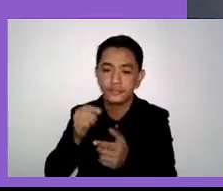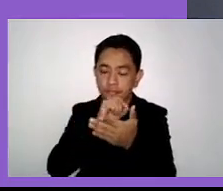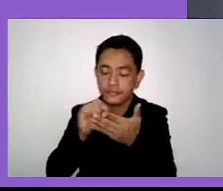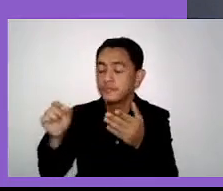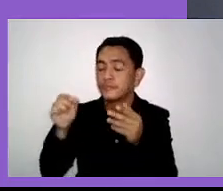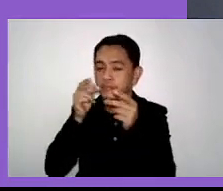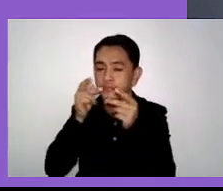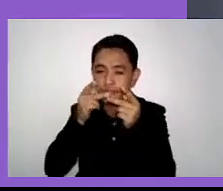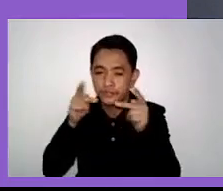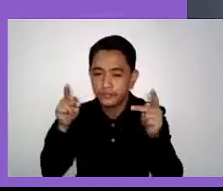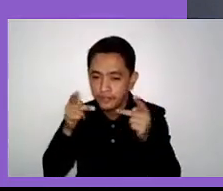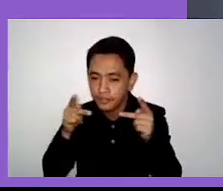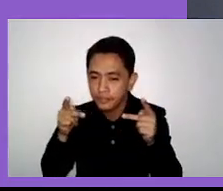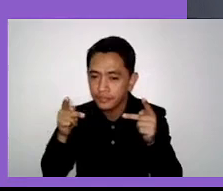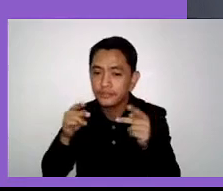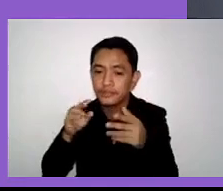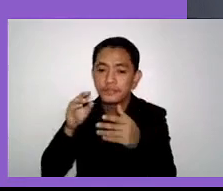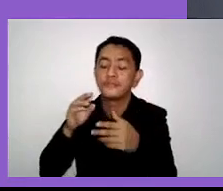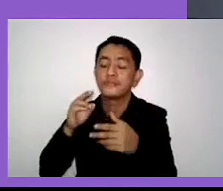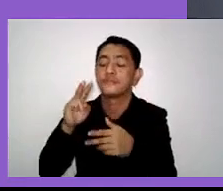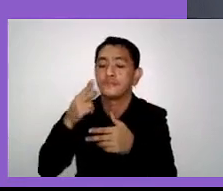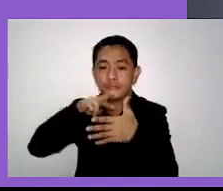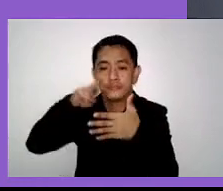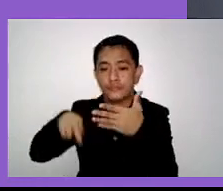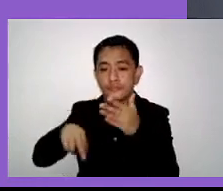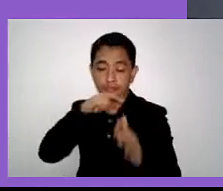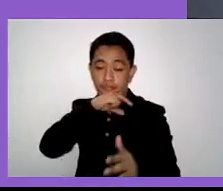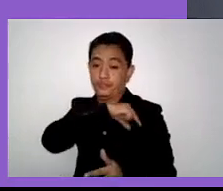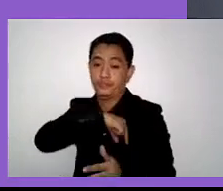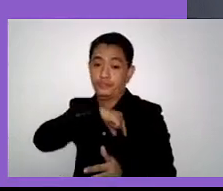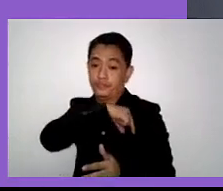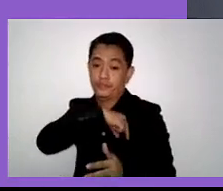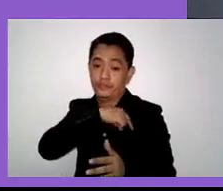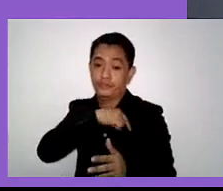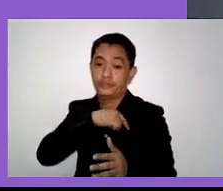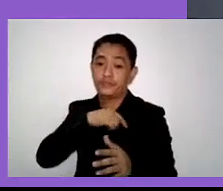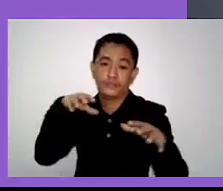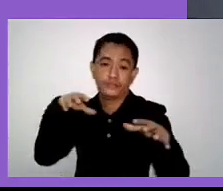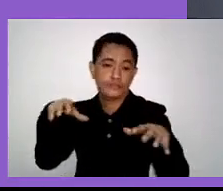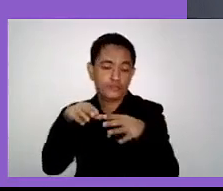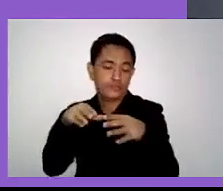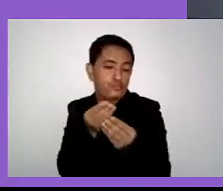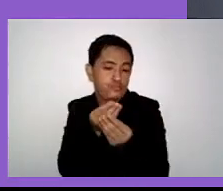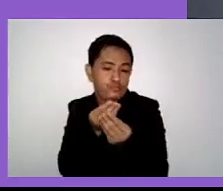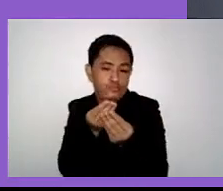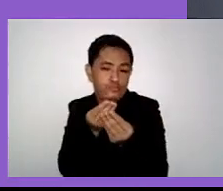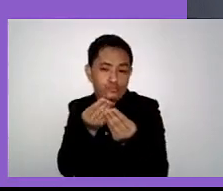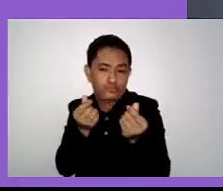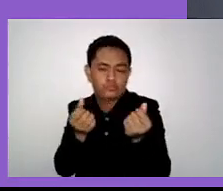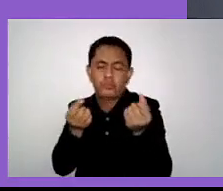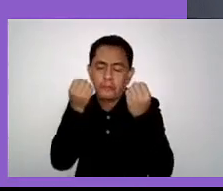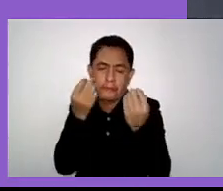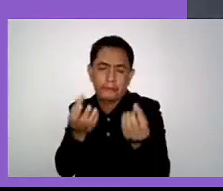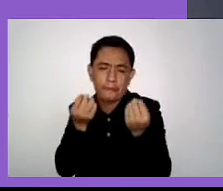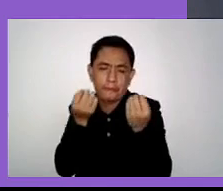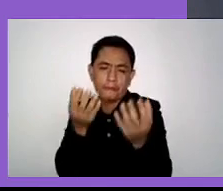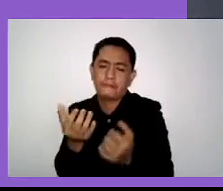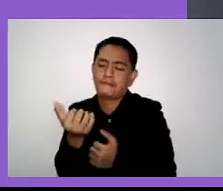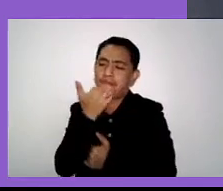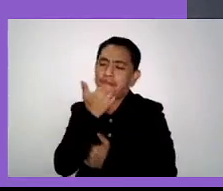second output, the quality of the work was diminished by the numerous spelling errors.